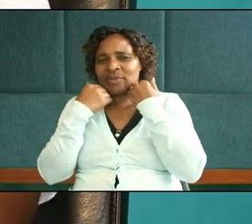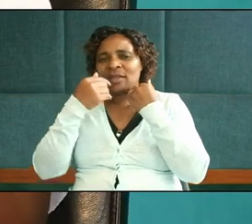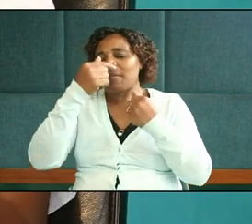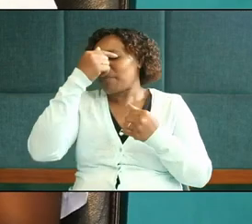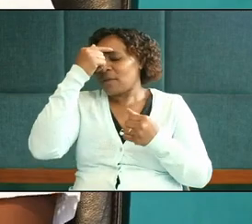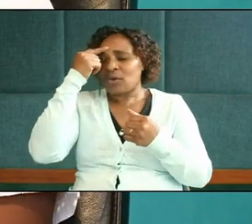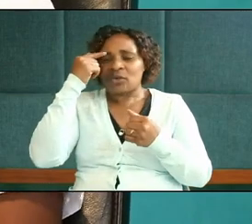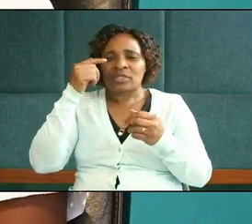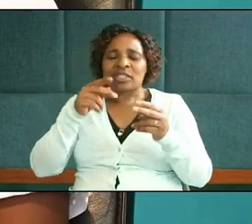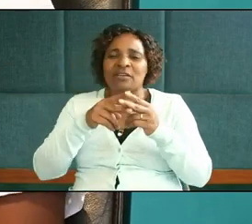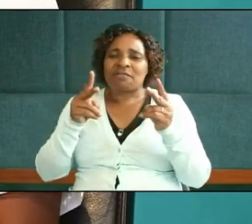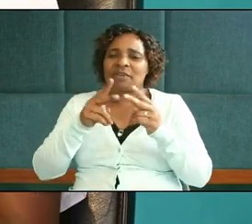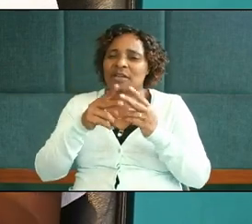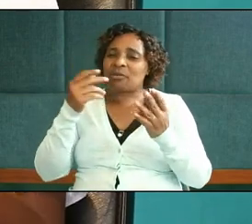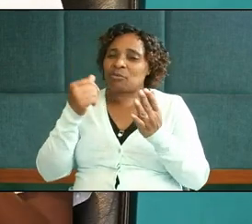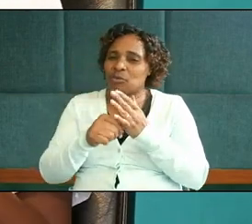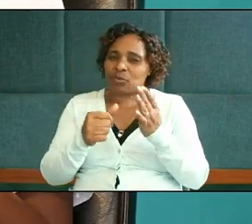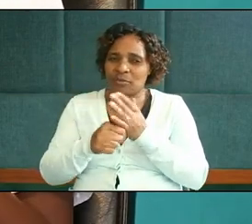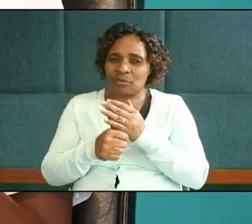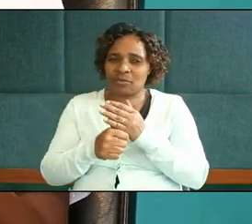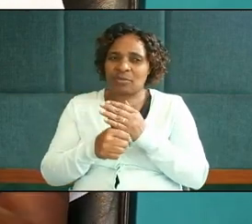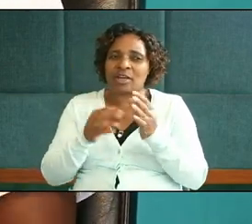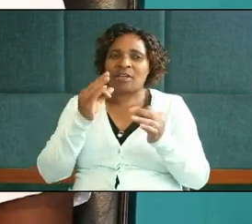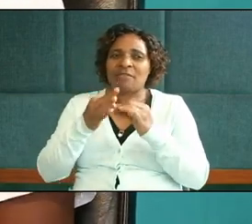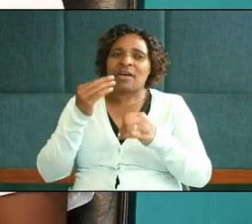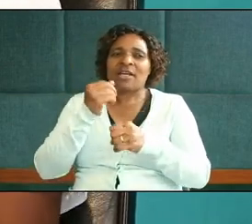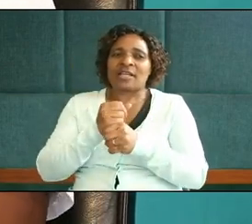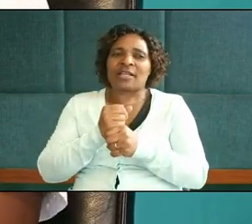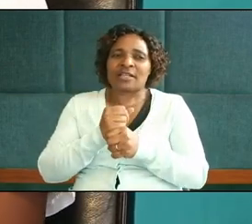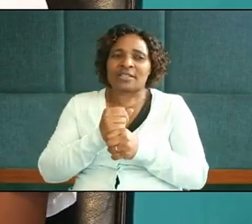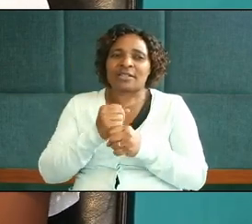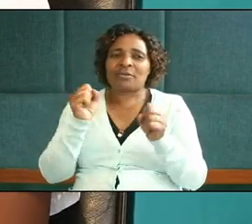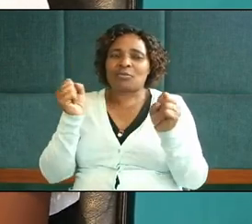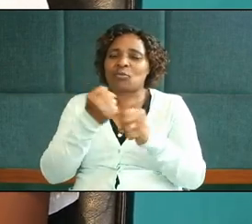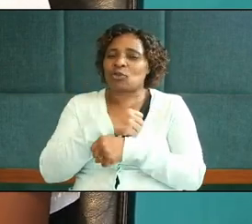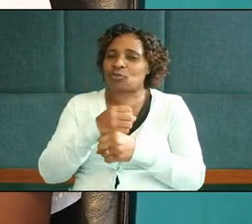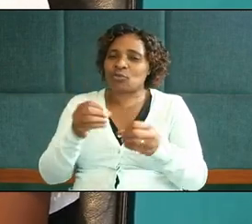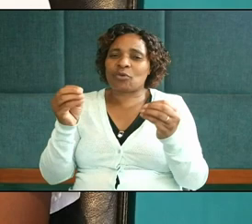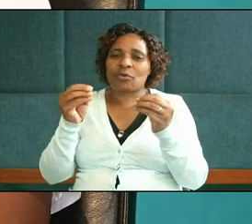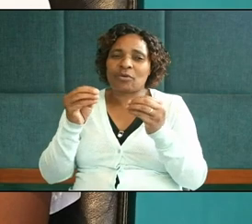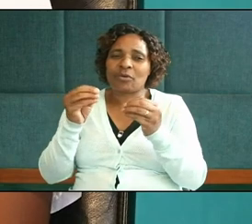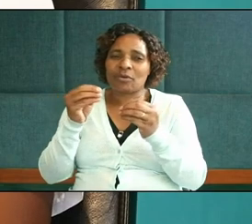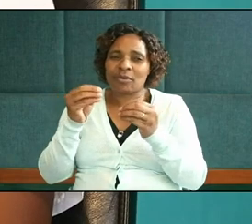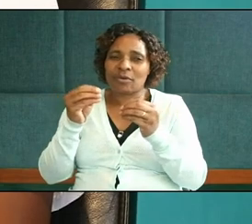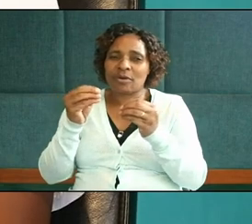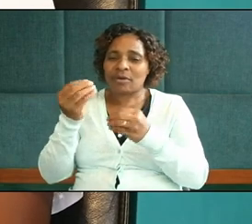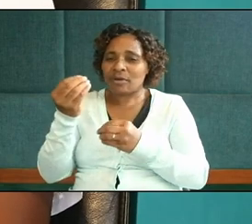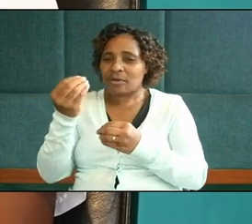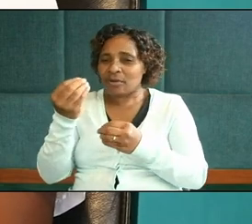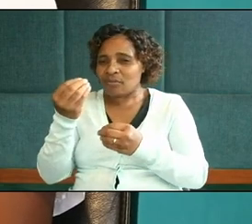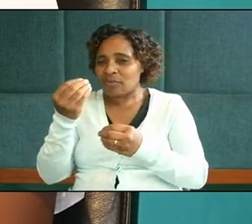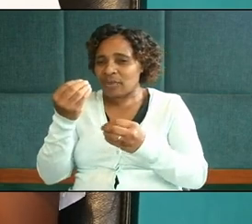it is a very big disaster. But if I did that, I mean, you'd not be eating every day. Right.